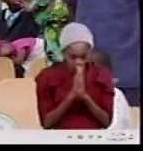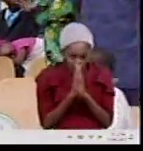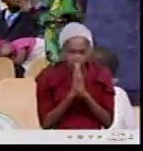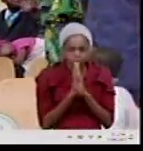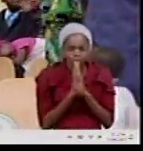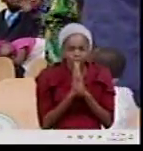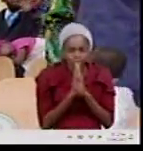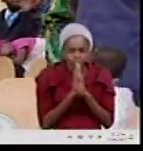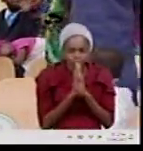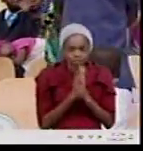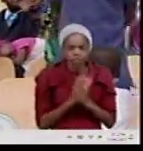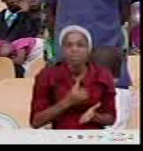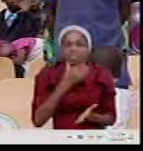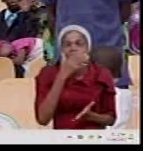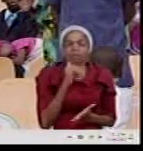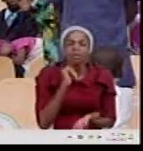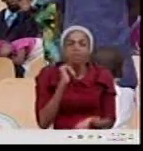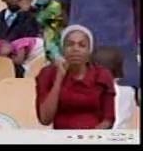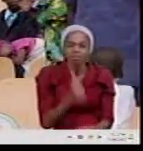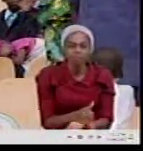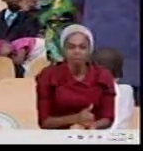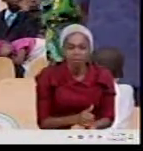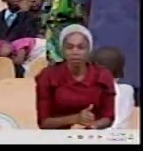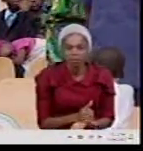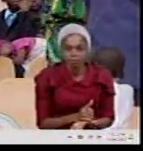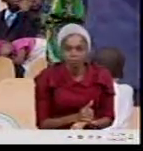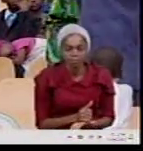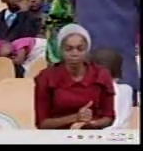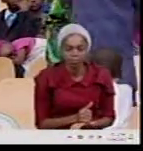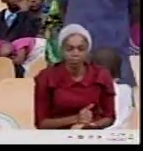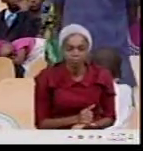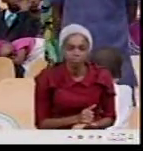In Jesus' name we pray.